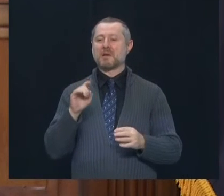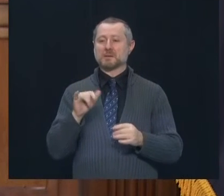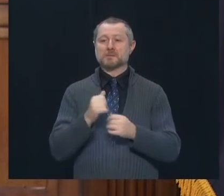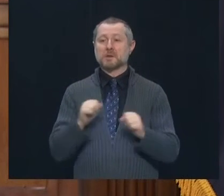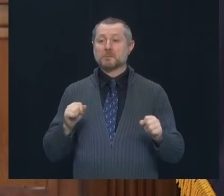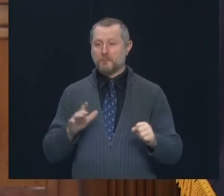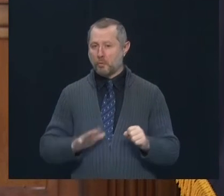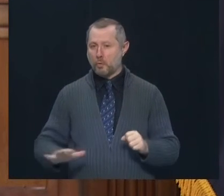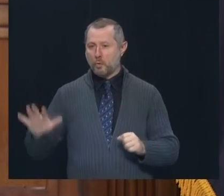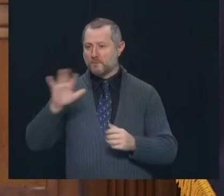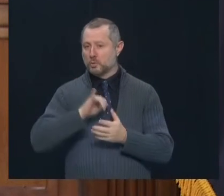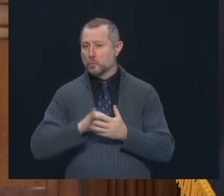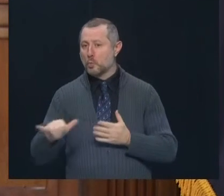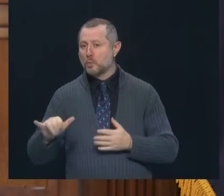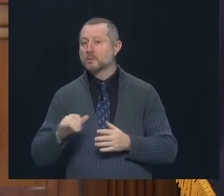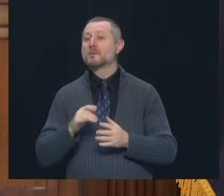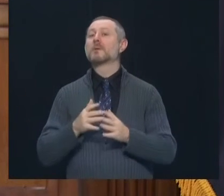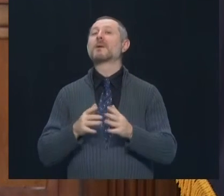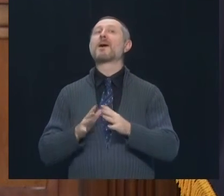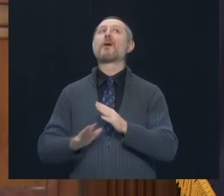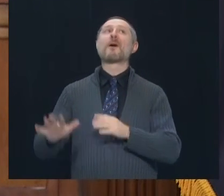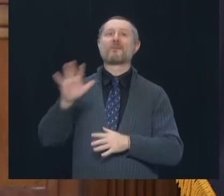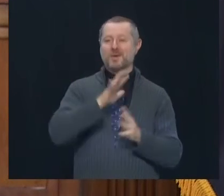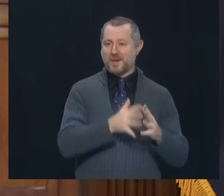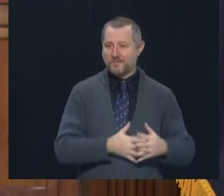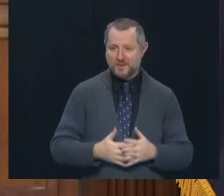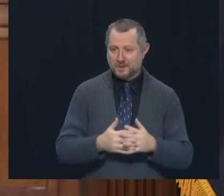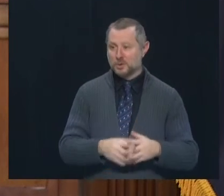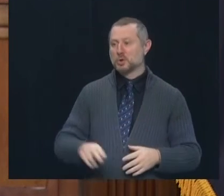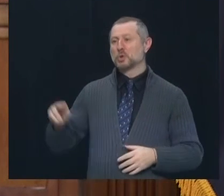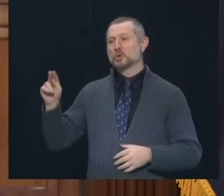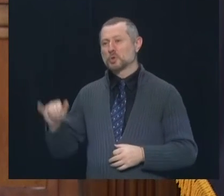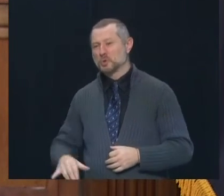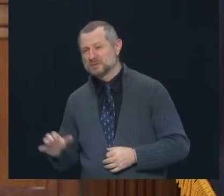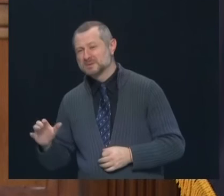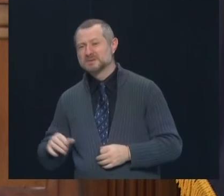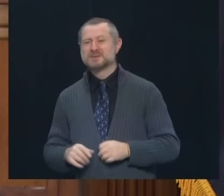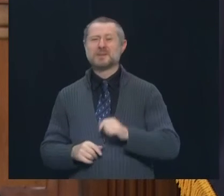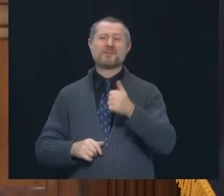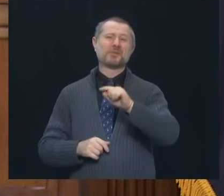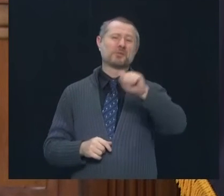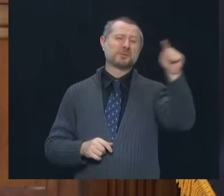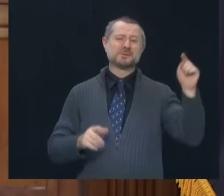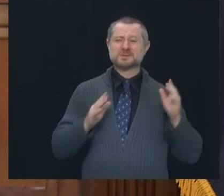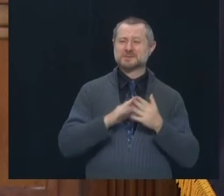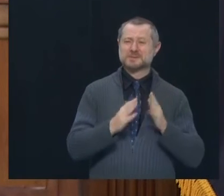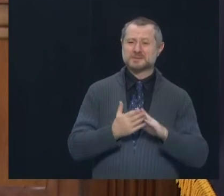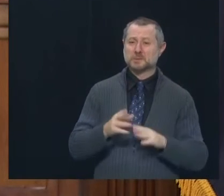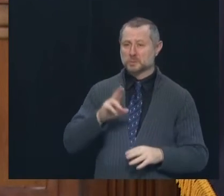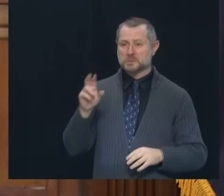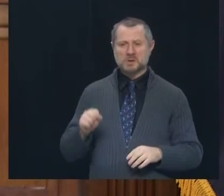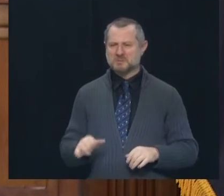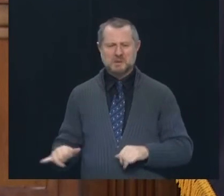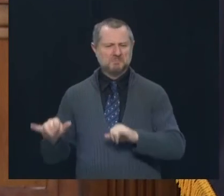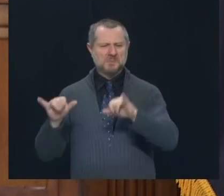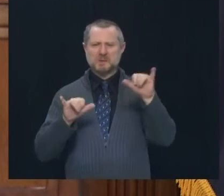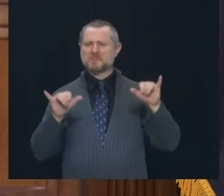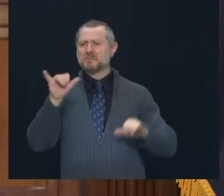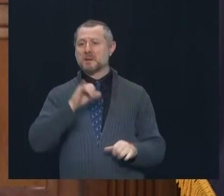country. You see the same thing in New York City. You see the same thing in cities all across the nation. The